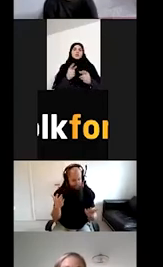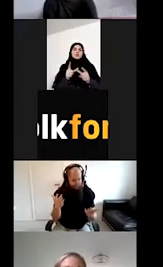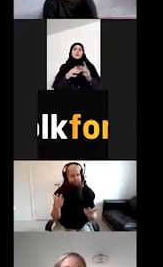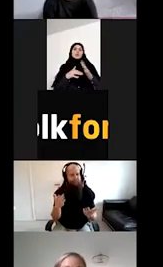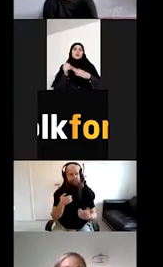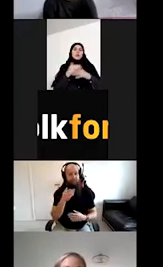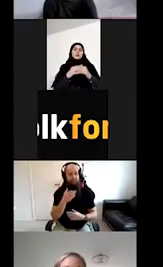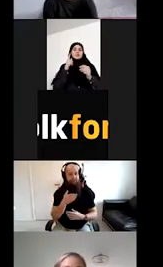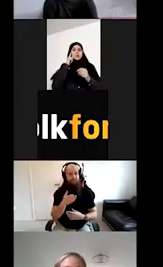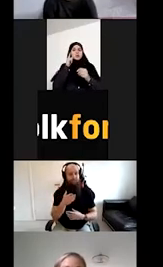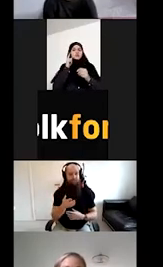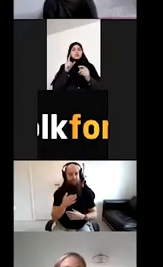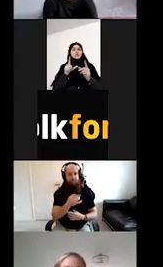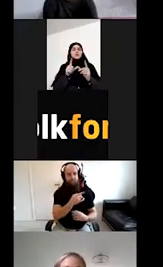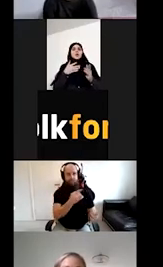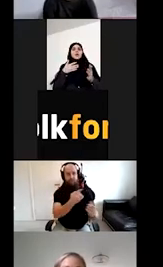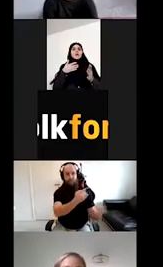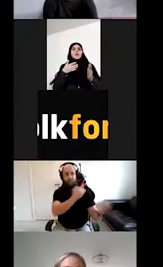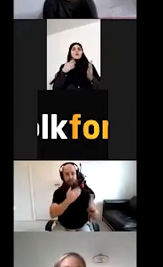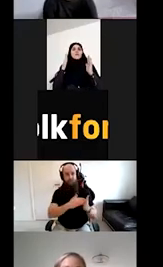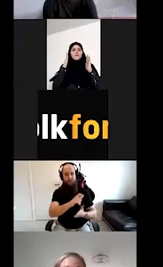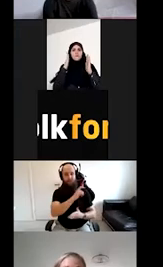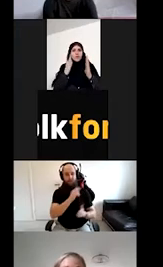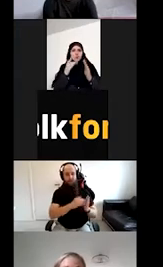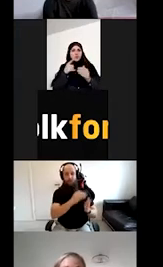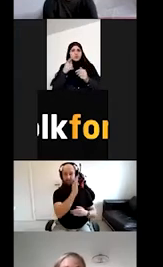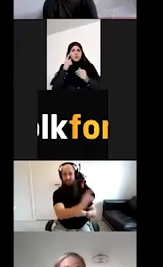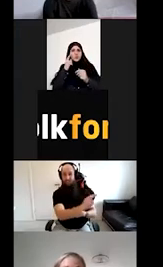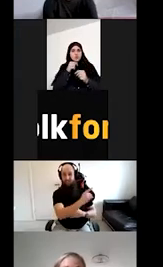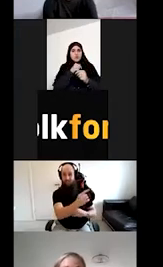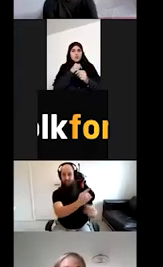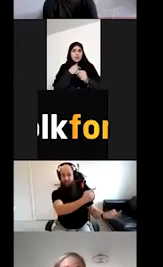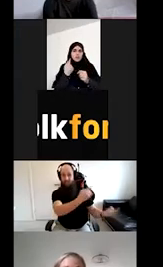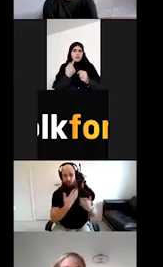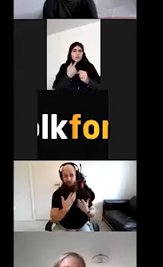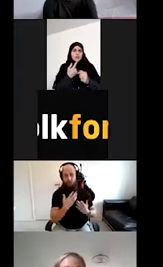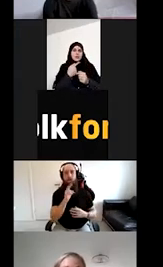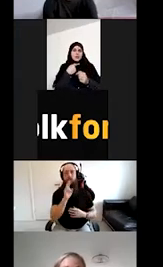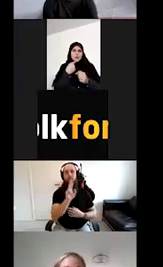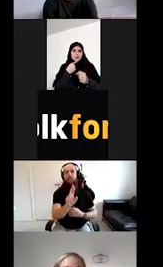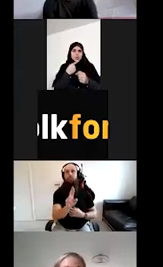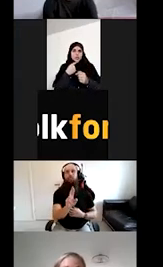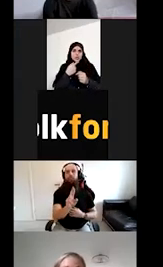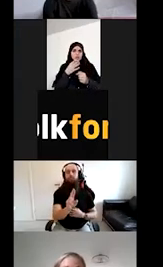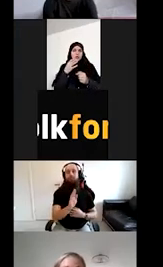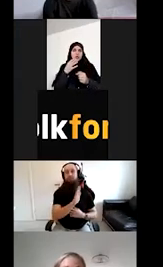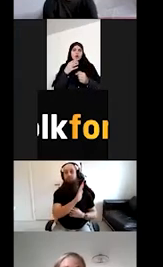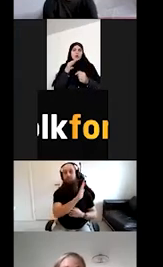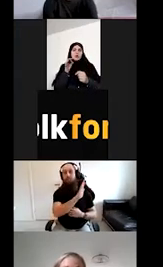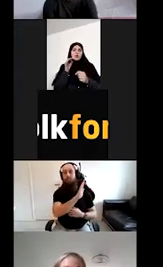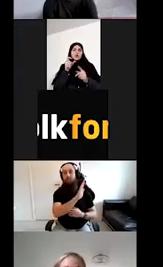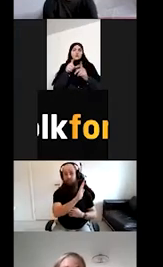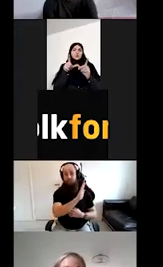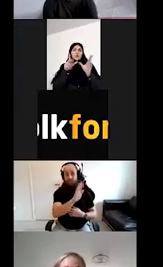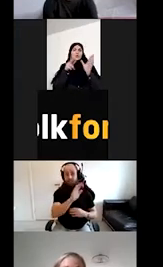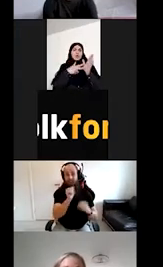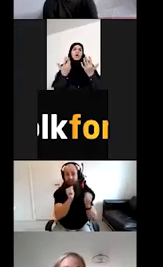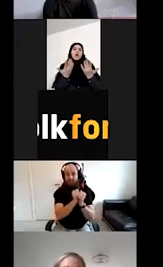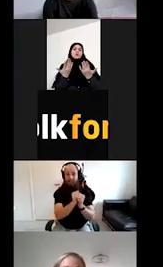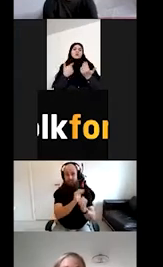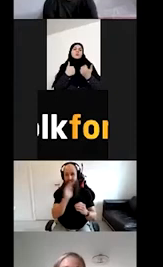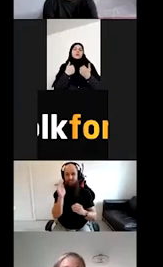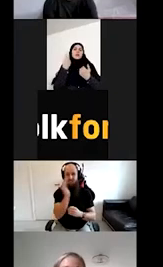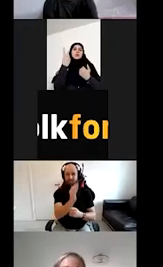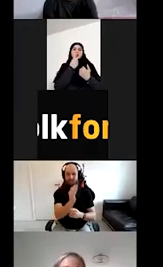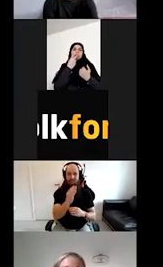this is what we were told by the UN, and this is the understanding that the way for the UN through the implementation of Dialogue with the Future